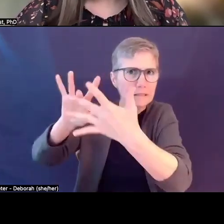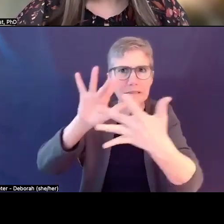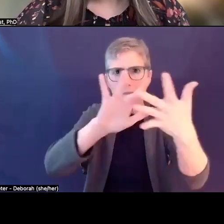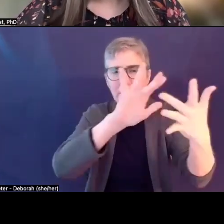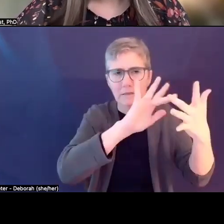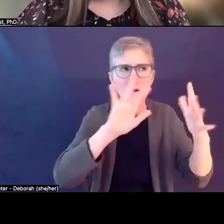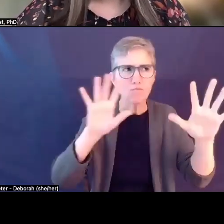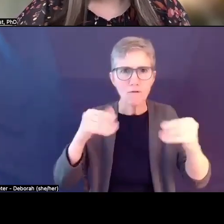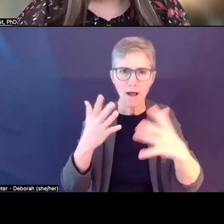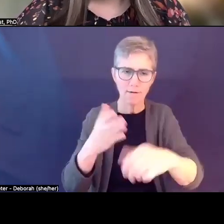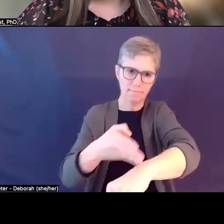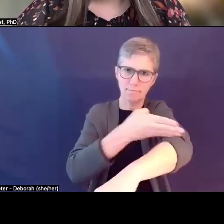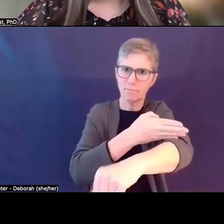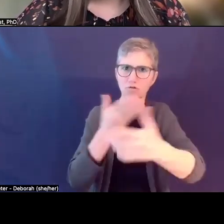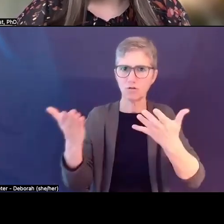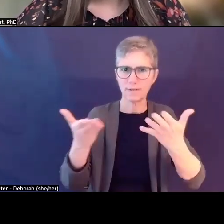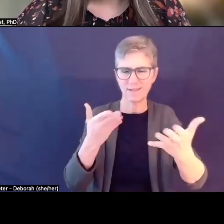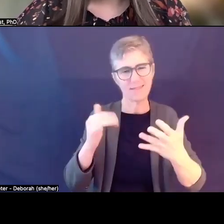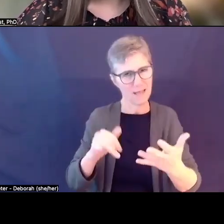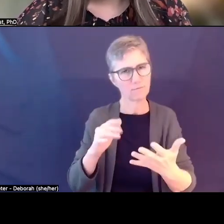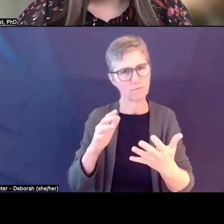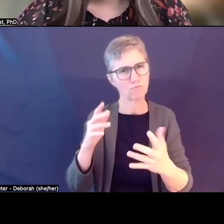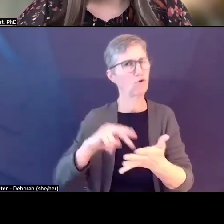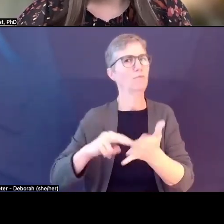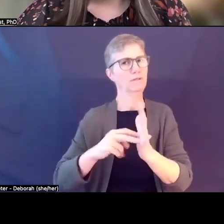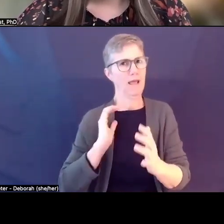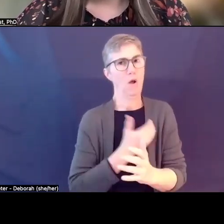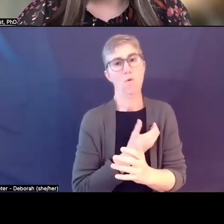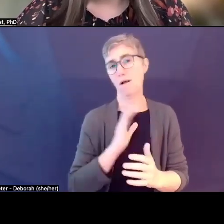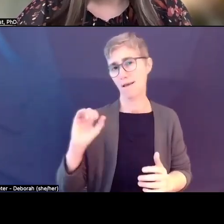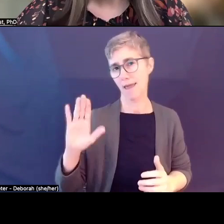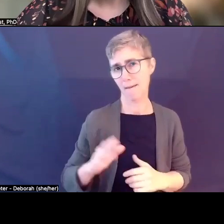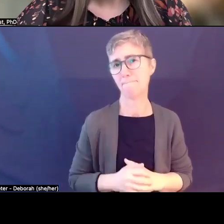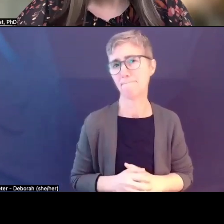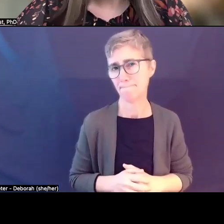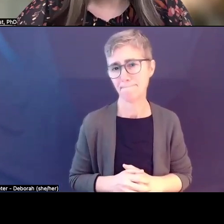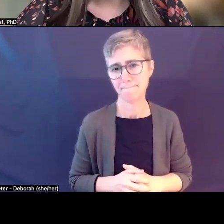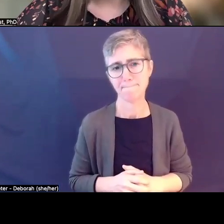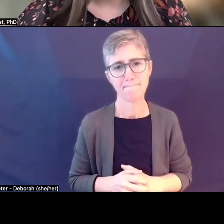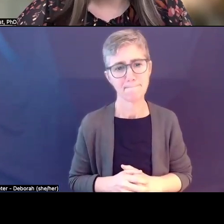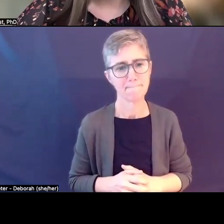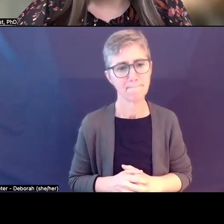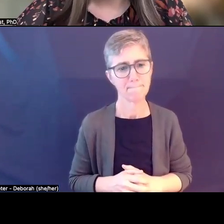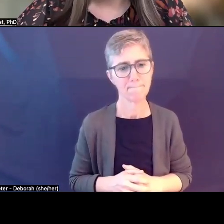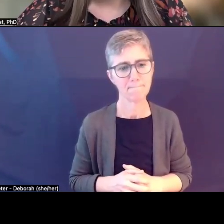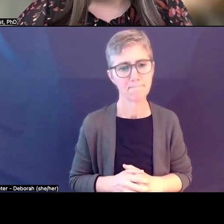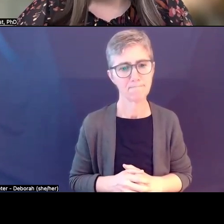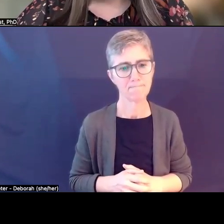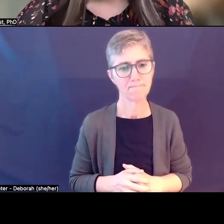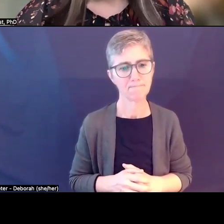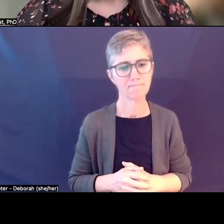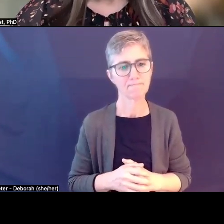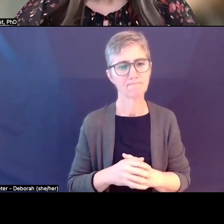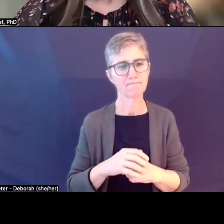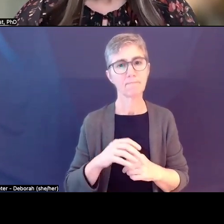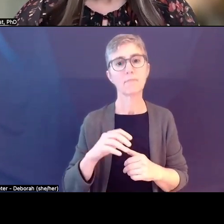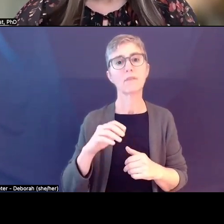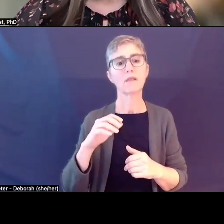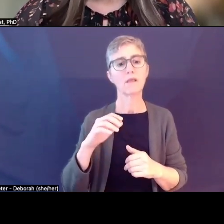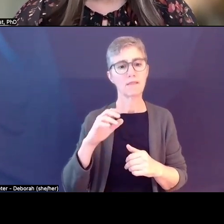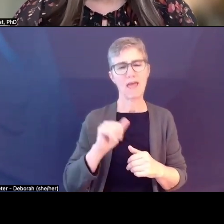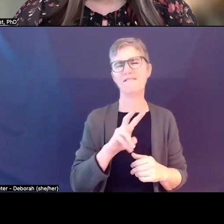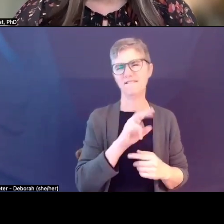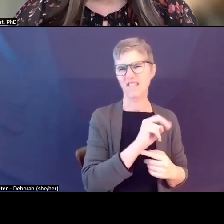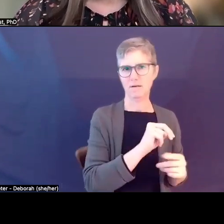This is the primary purpose of the CAB we developed, and I'll be discussing here. Next slide, please.